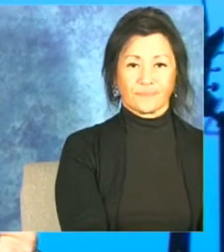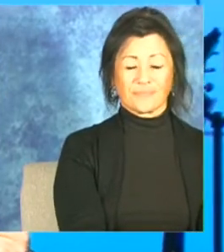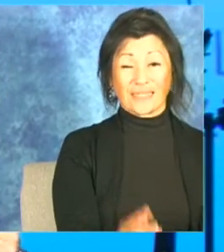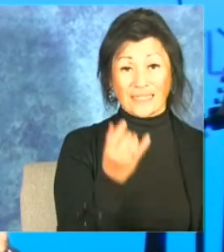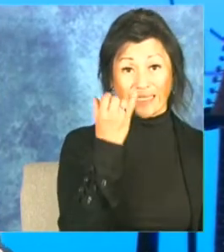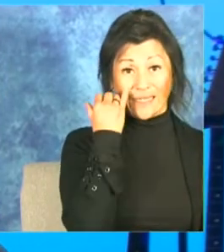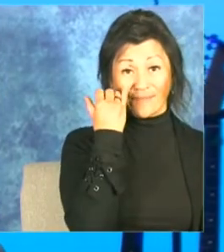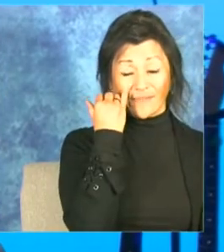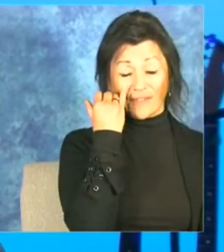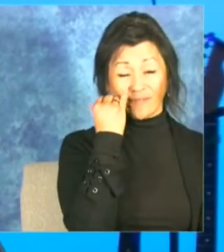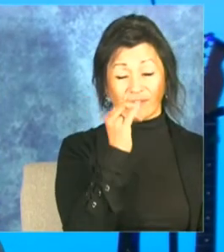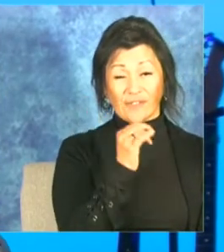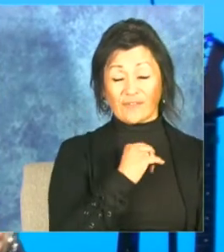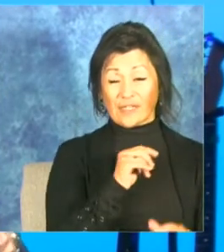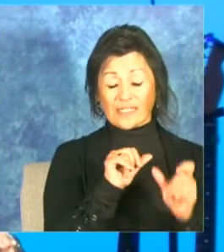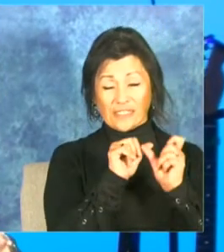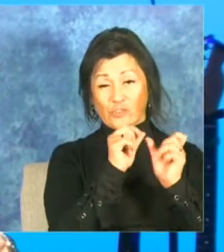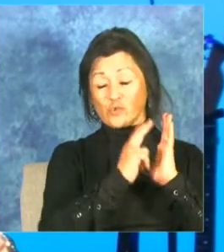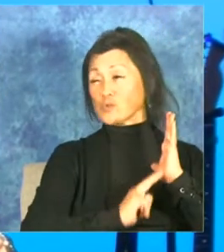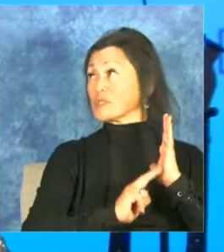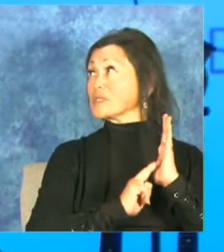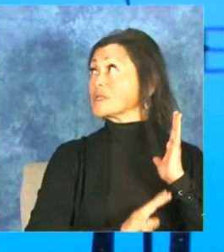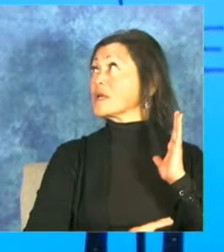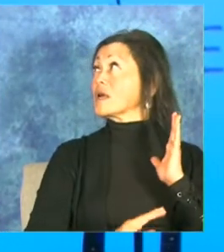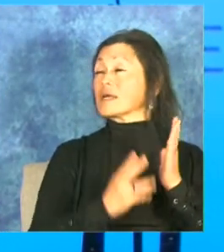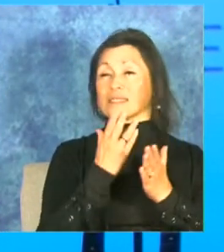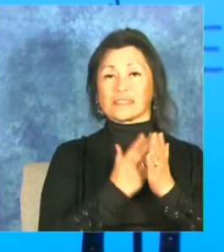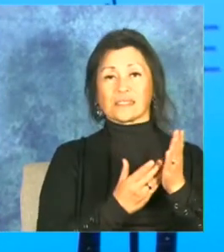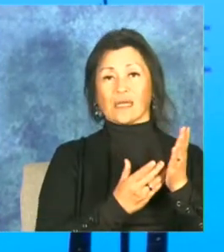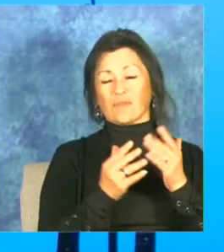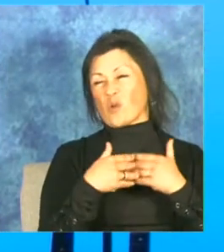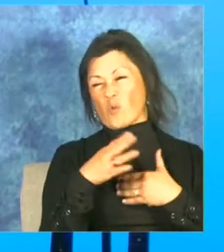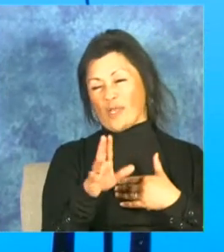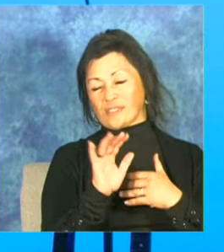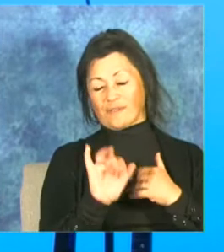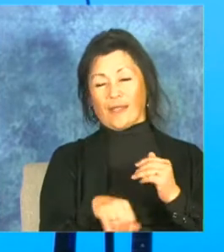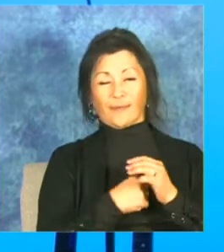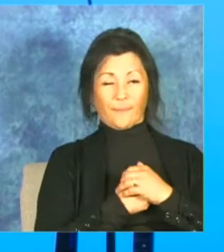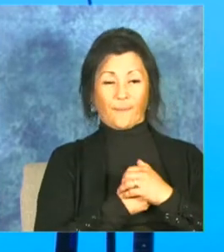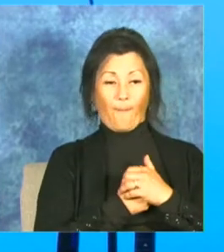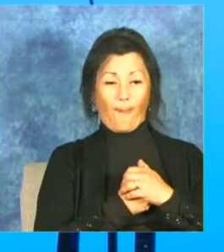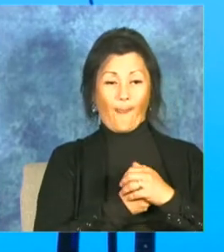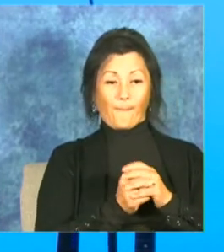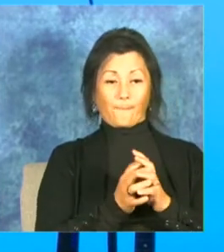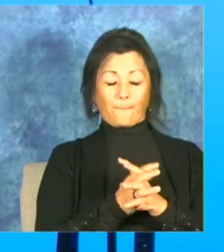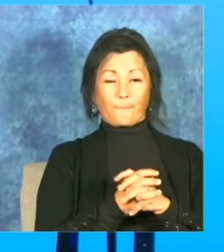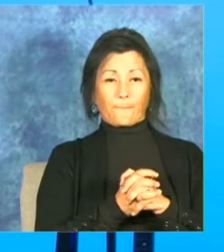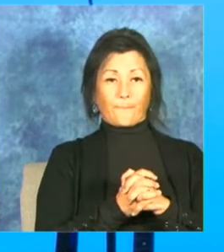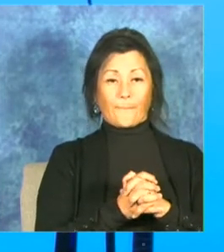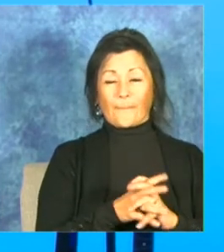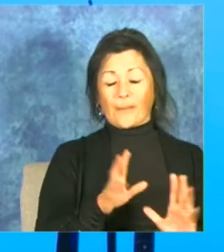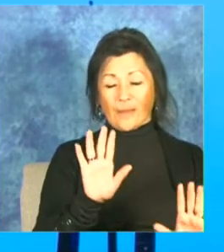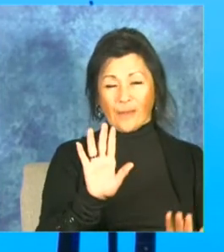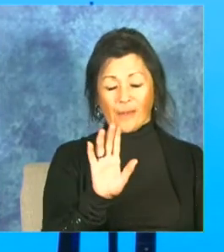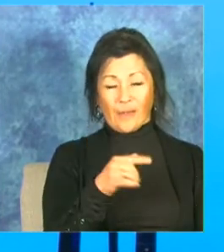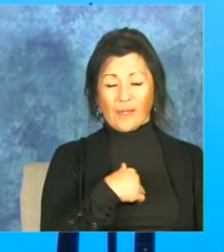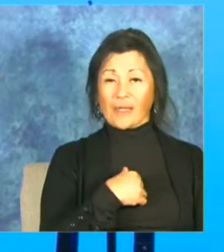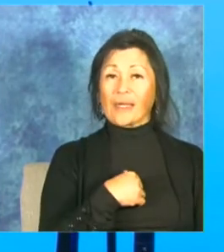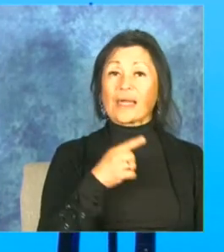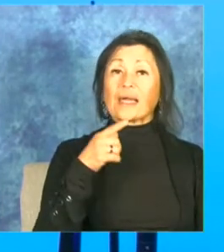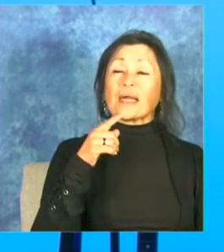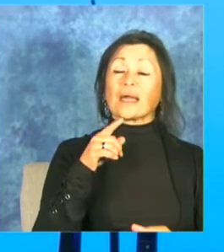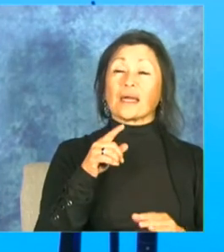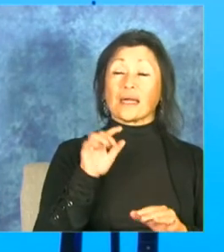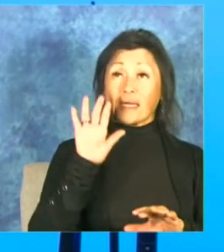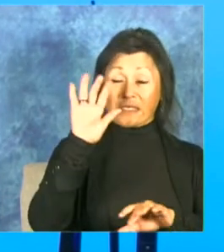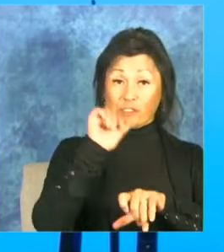If I were to go on and read all the rest of this, I will say this. In his